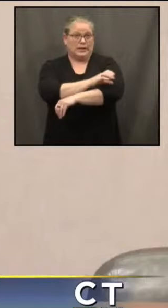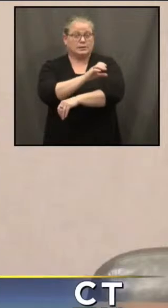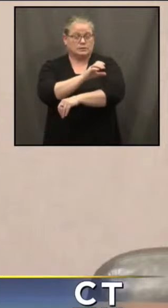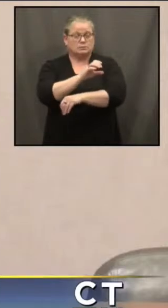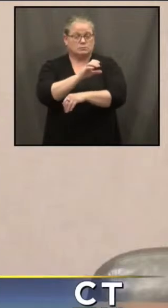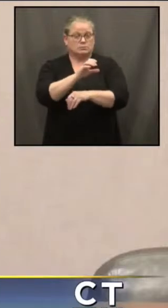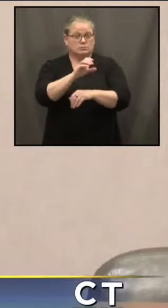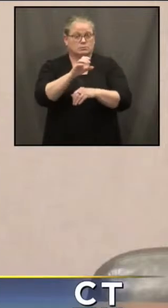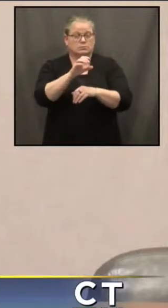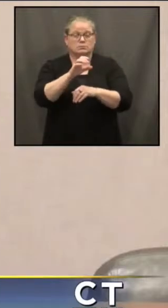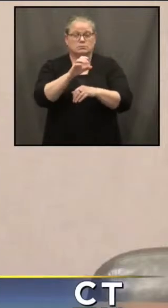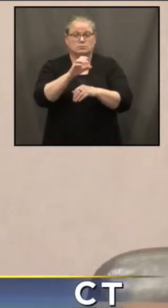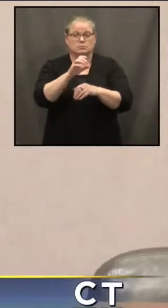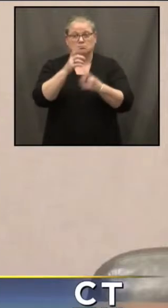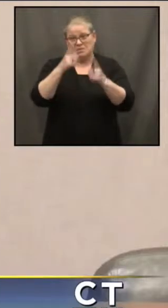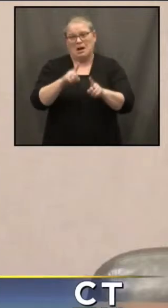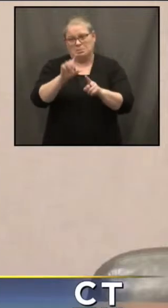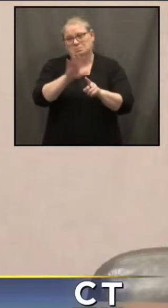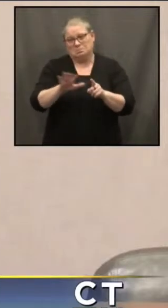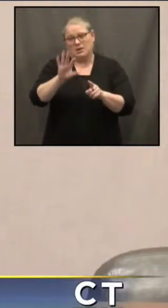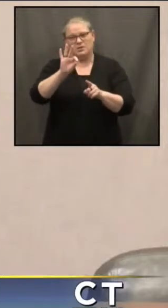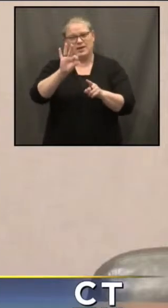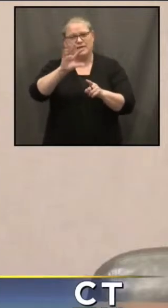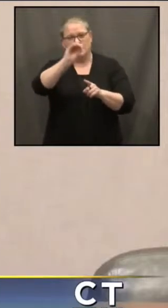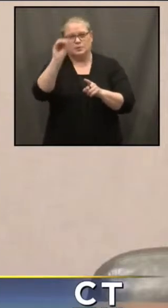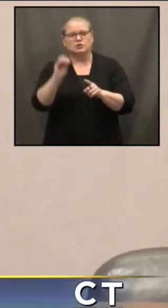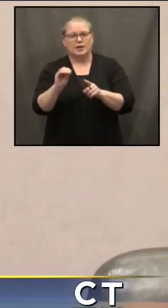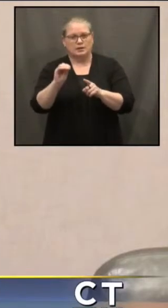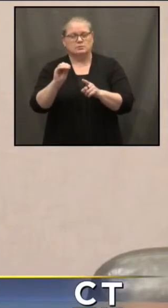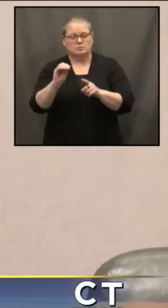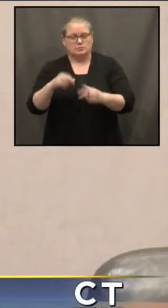upwards of 95% of the residents have